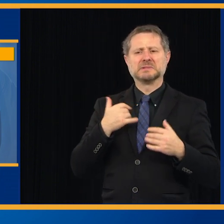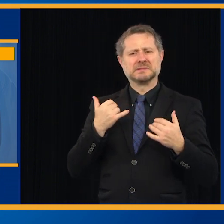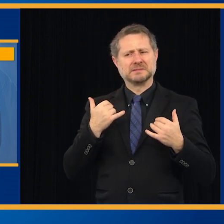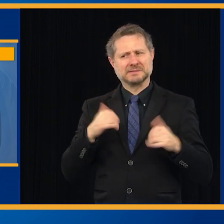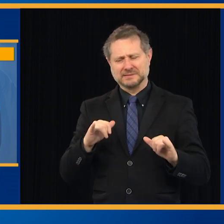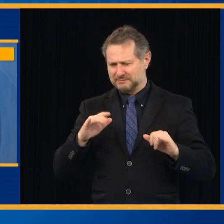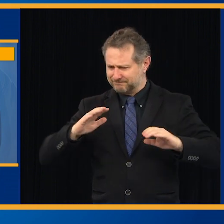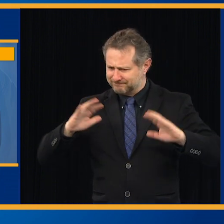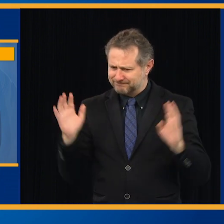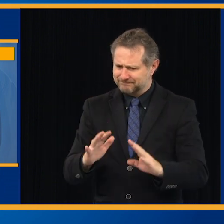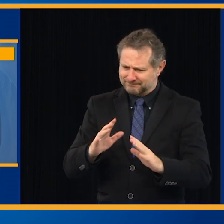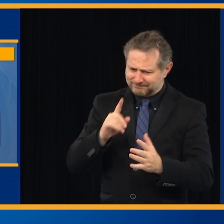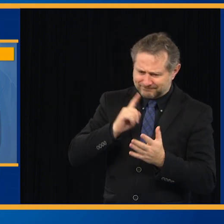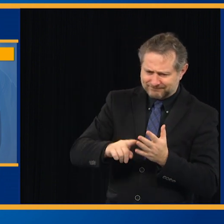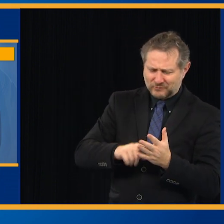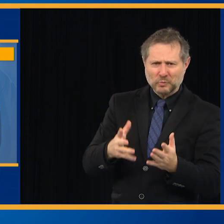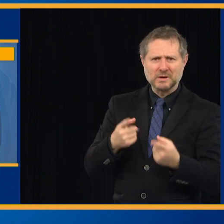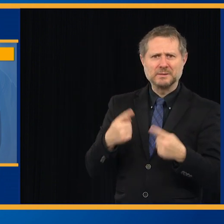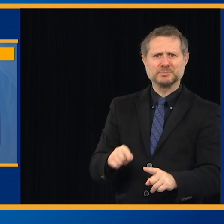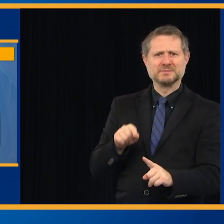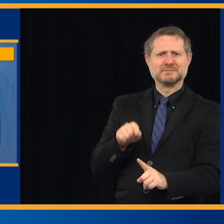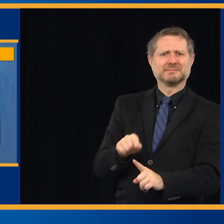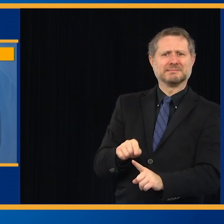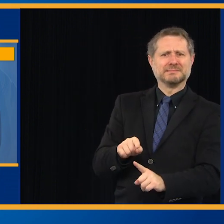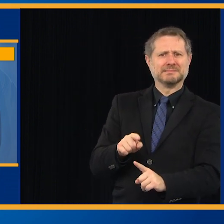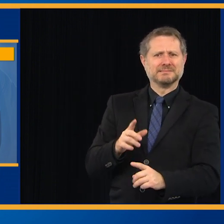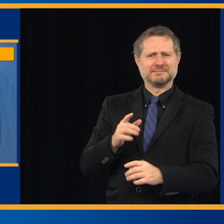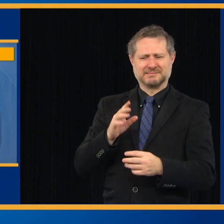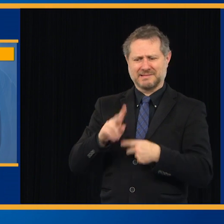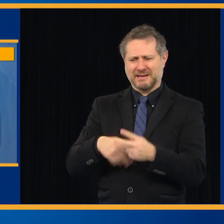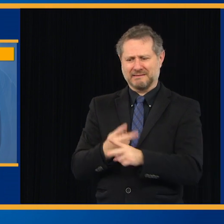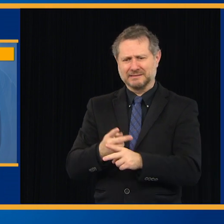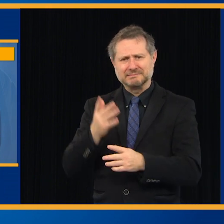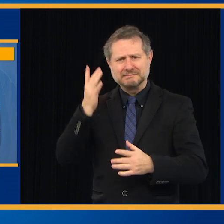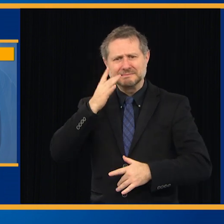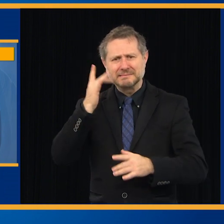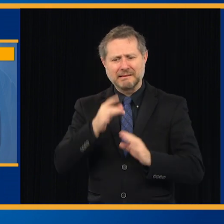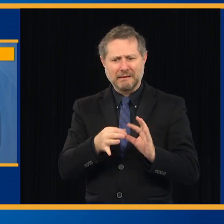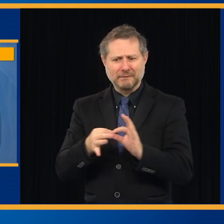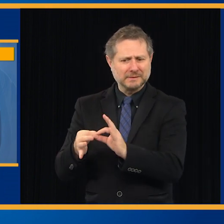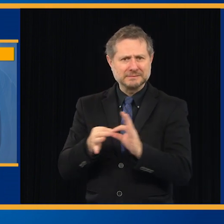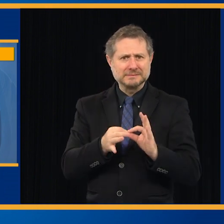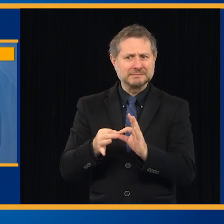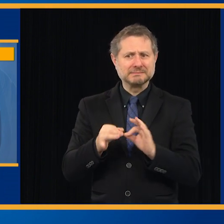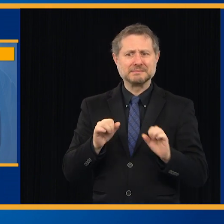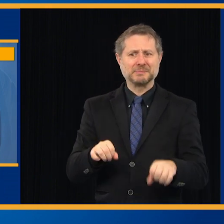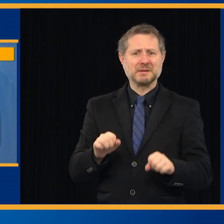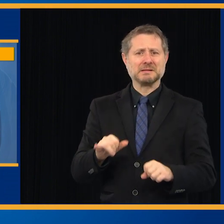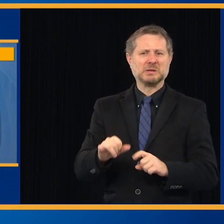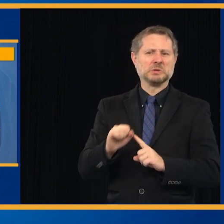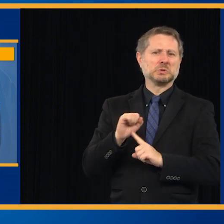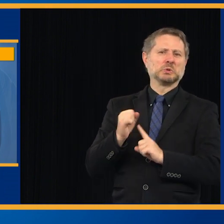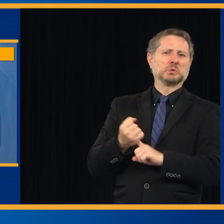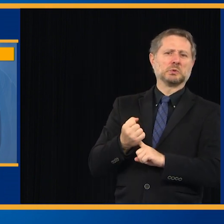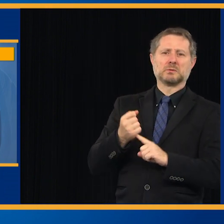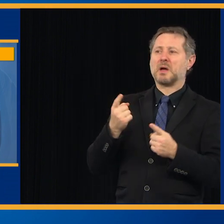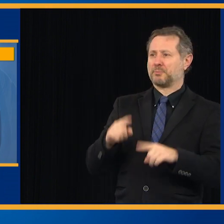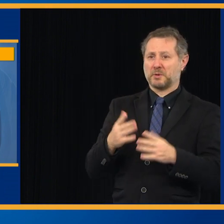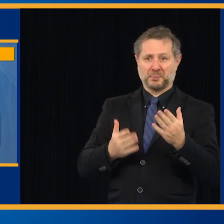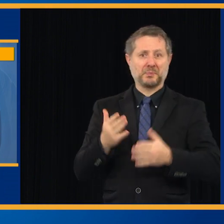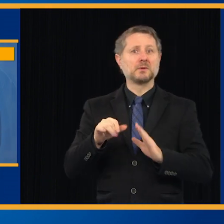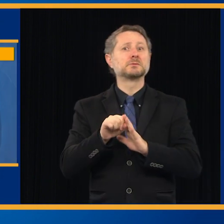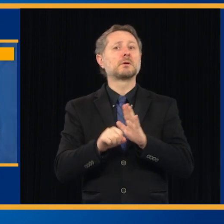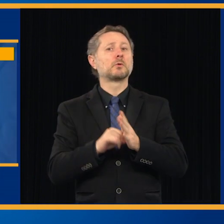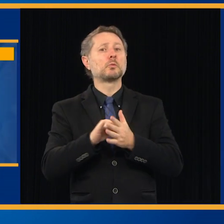but it may be possible, and it may even be probable, that this is a situation that exists in other states, and we want to make sure